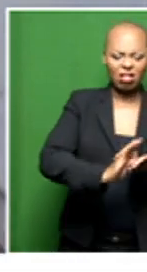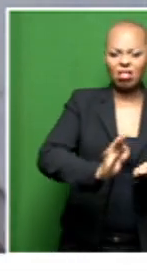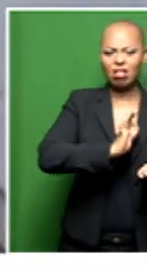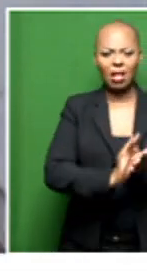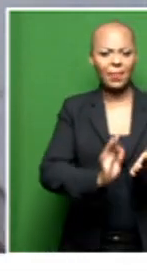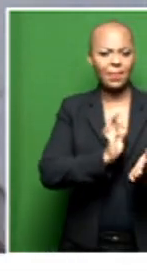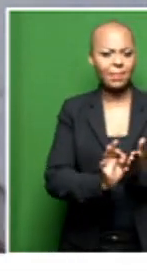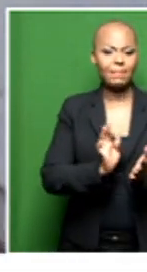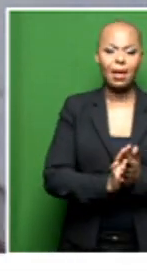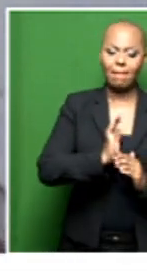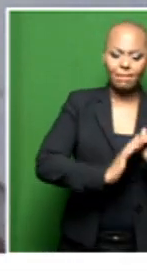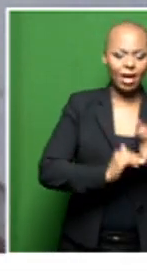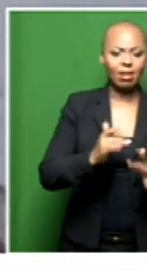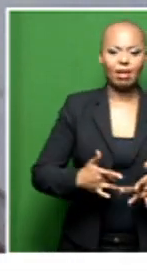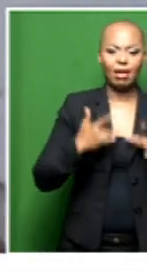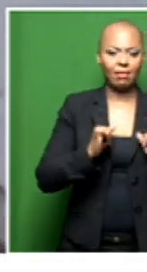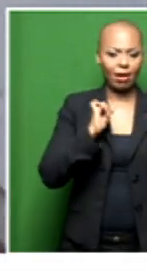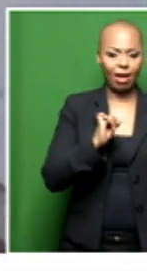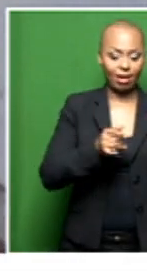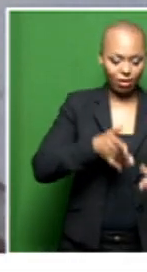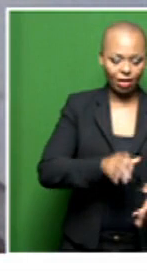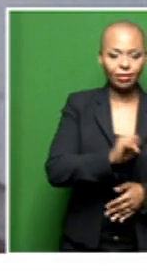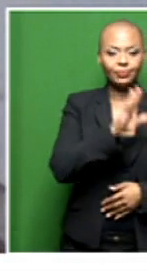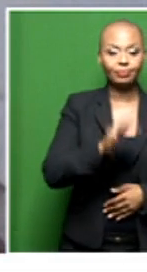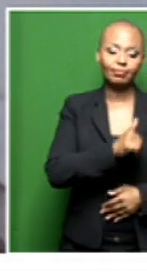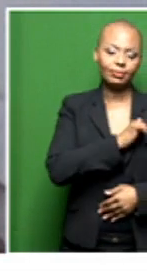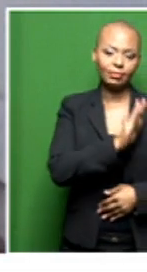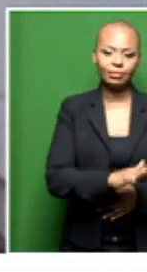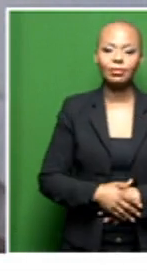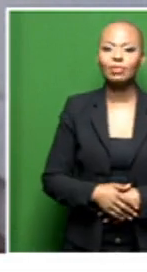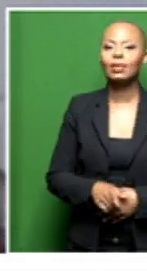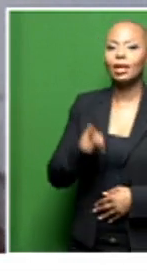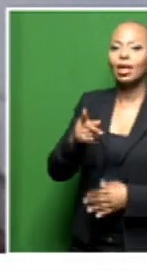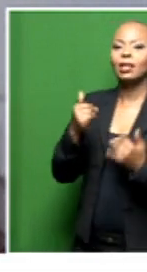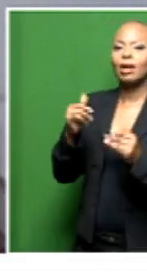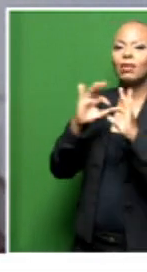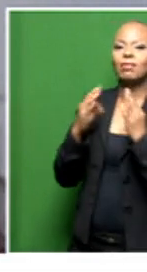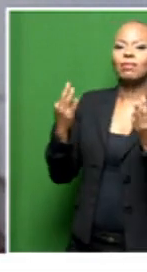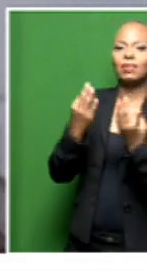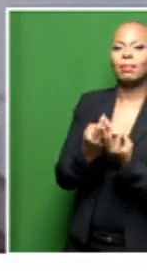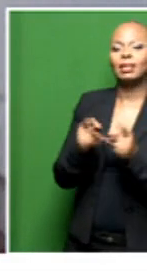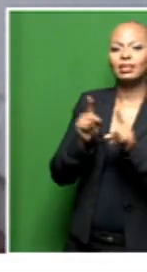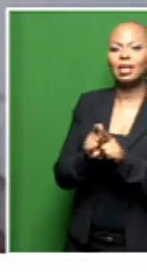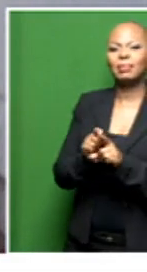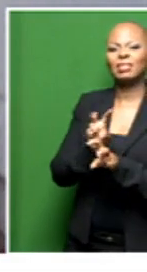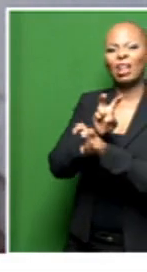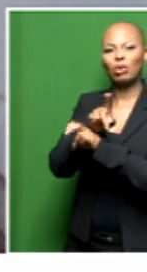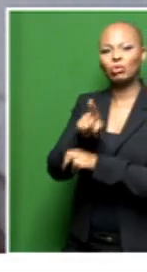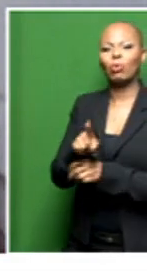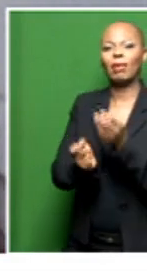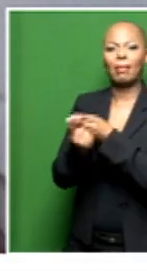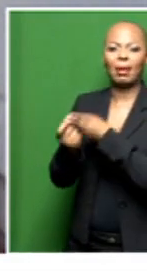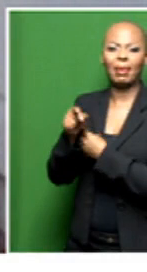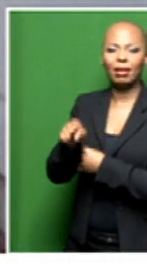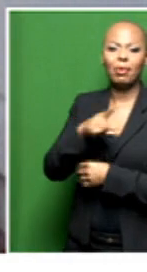mean, let's now get into the family and, you know, the skeletons that start to unravel as a result of Kat's addiction, one of